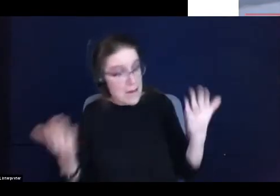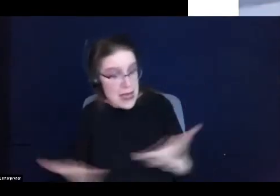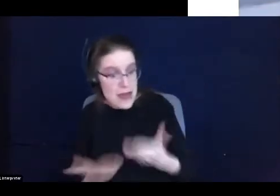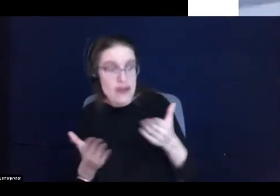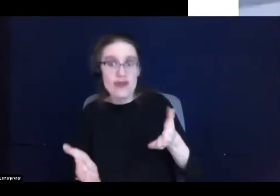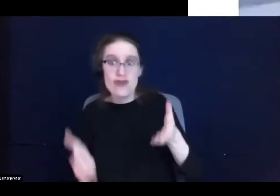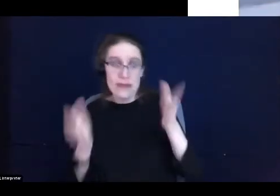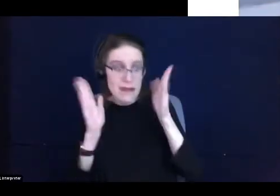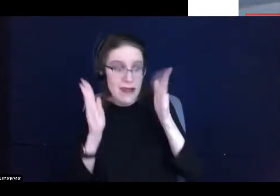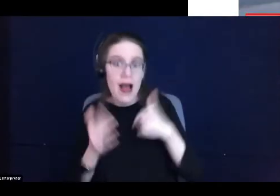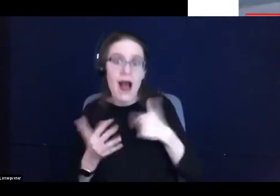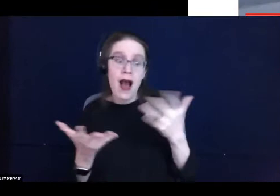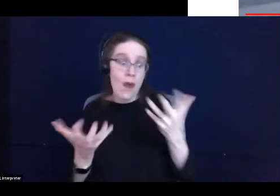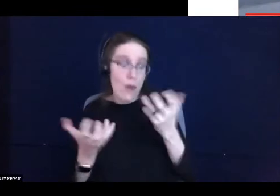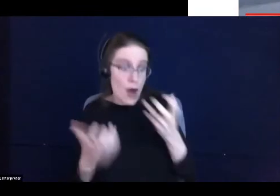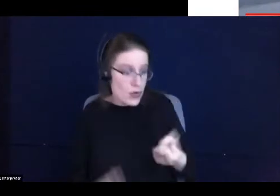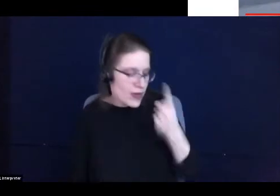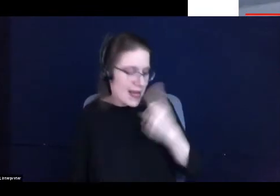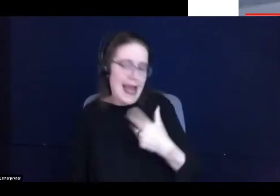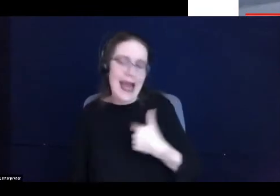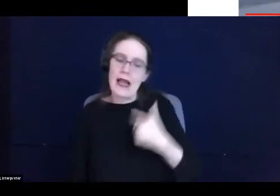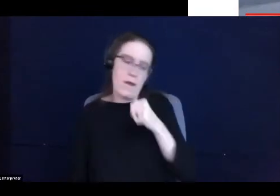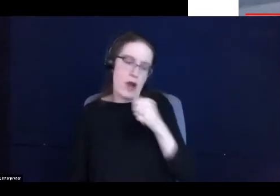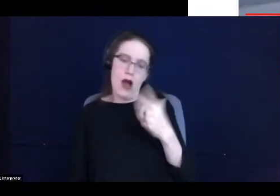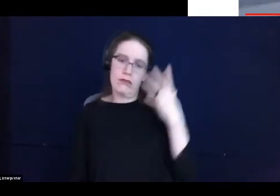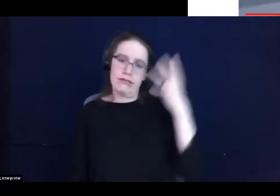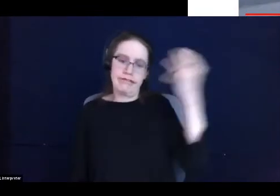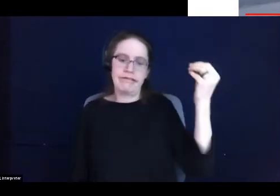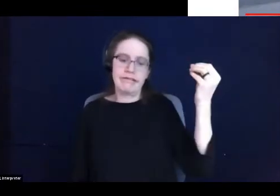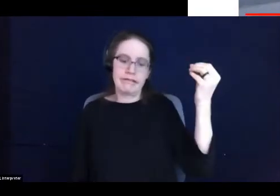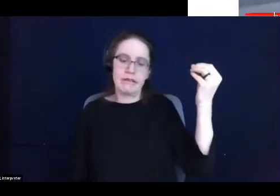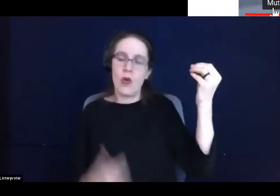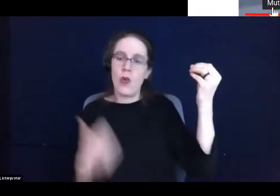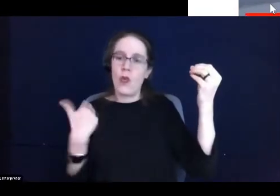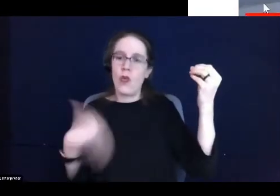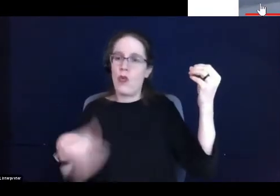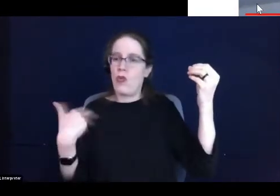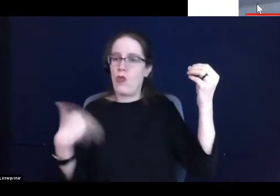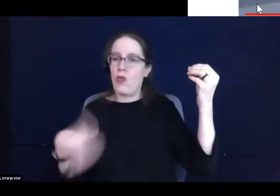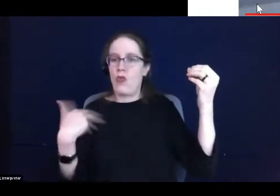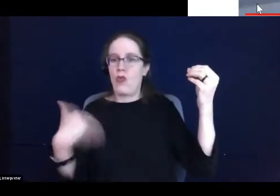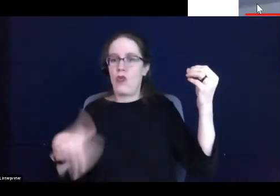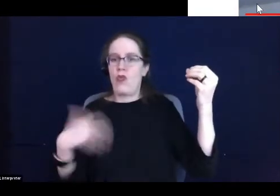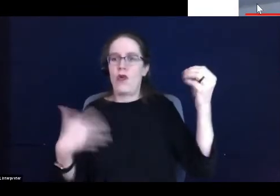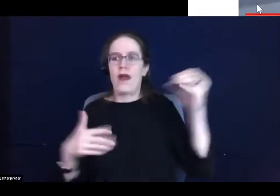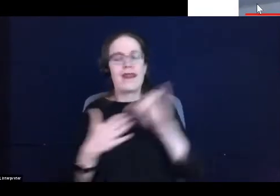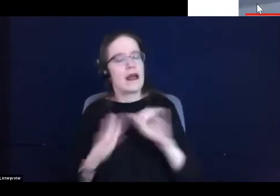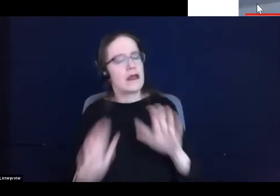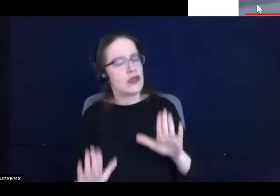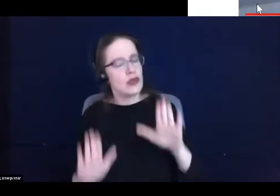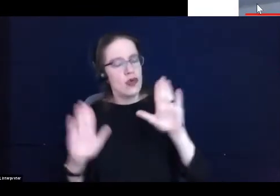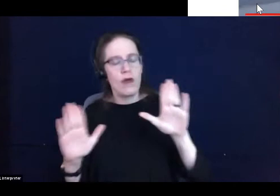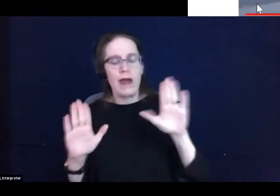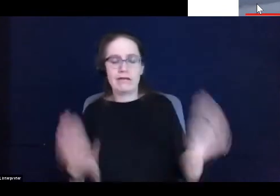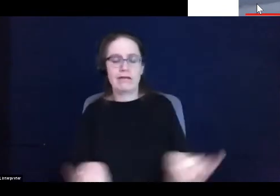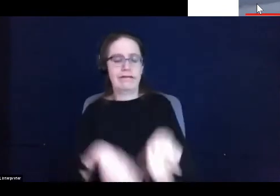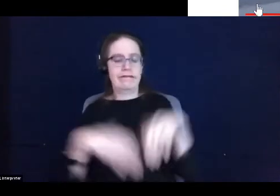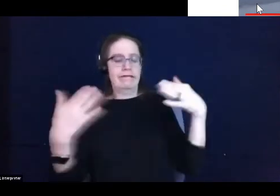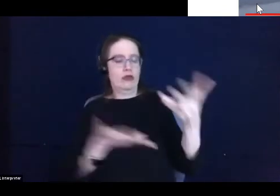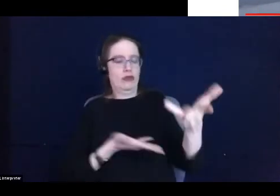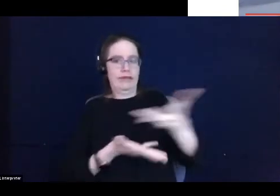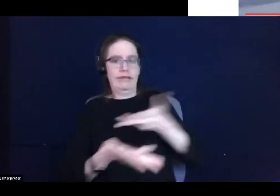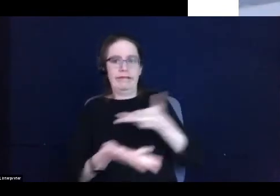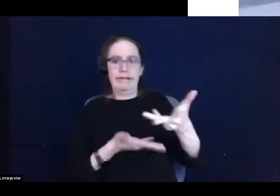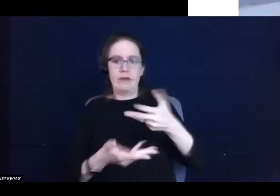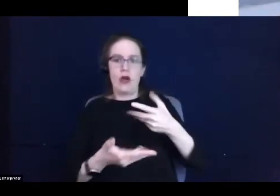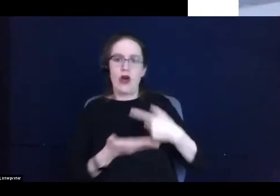understand, and I'm not going anywhere. That is an incredible way to begin a conversation. That's an incredible way to listen to